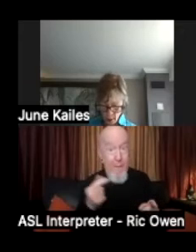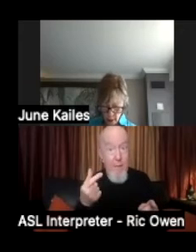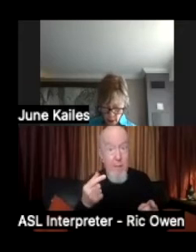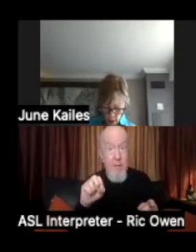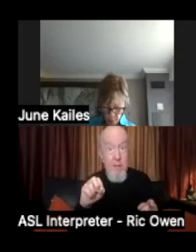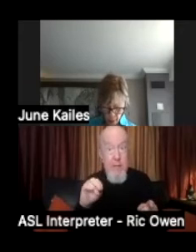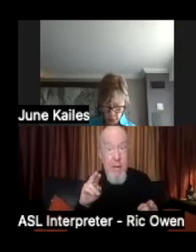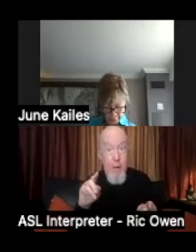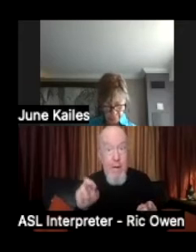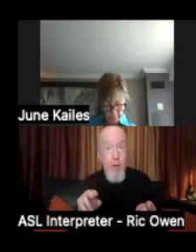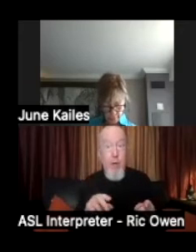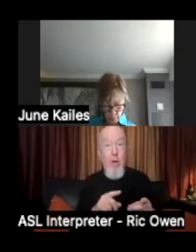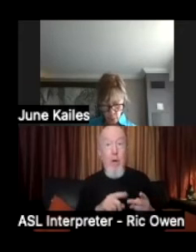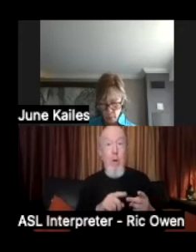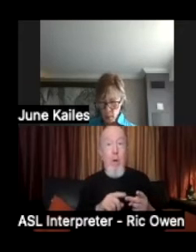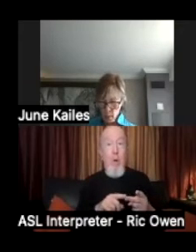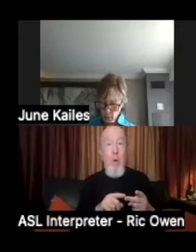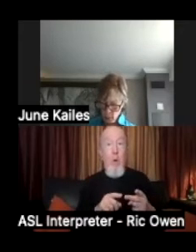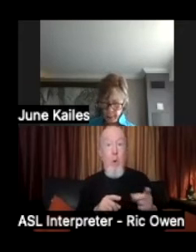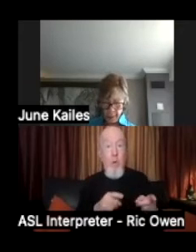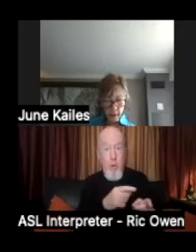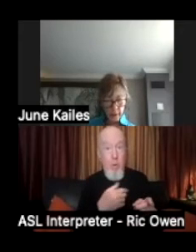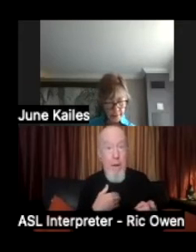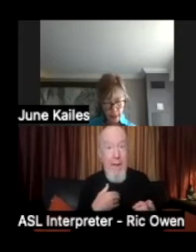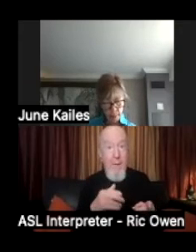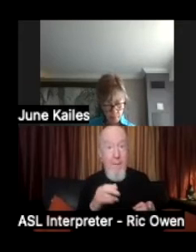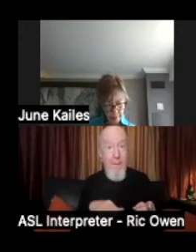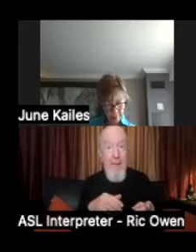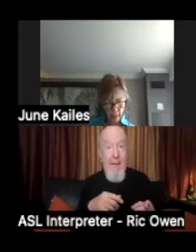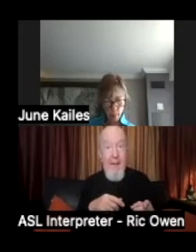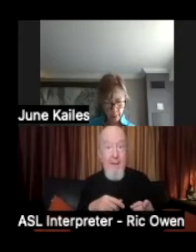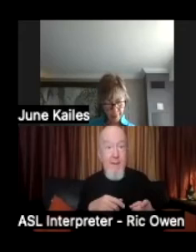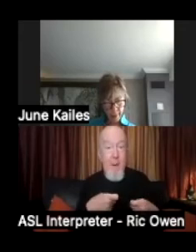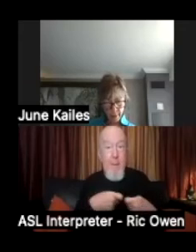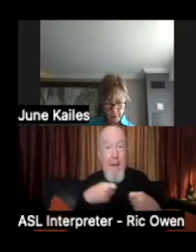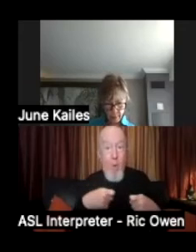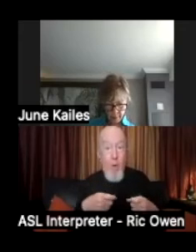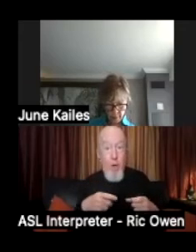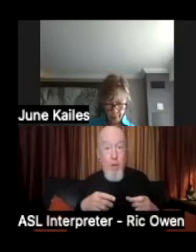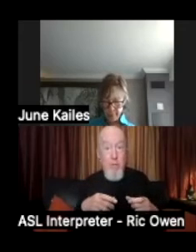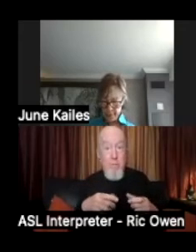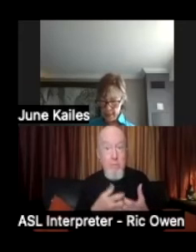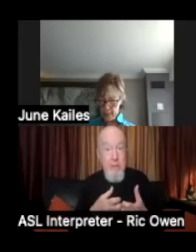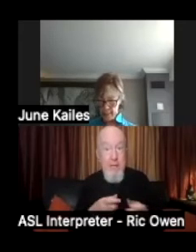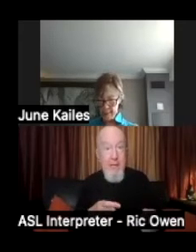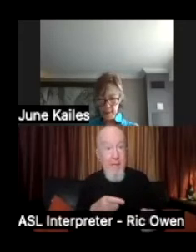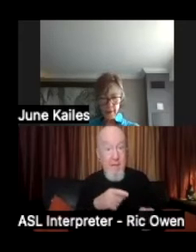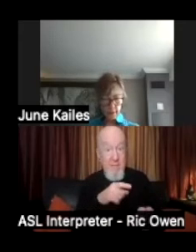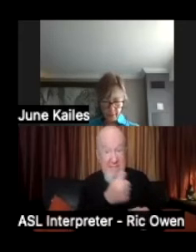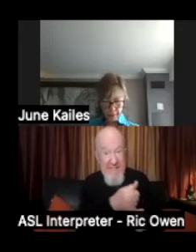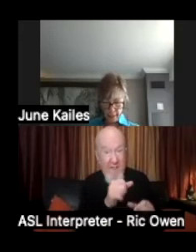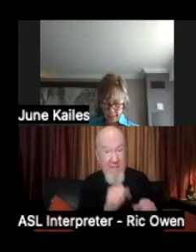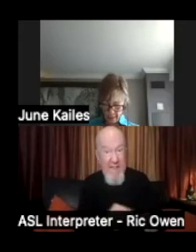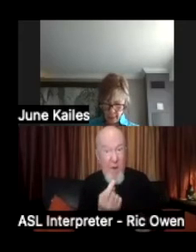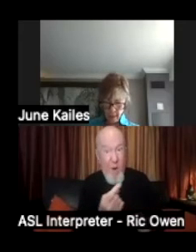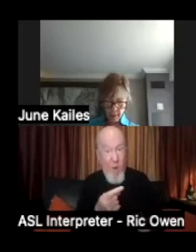zero power station on their own? Or are they going to need help to make that work? Have they tested it during